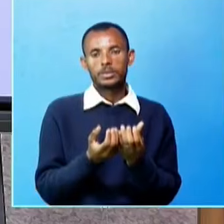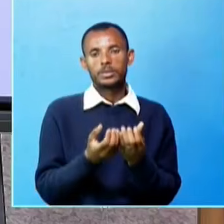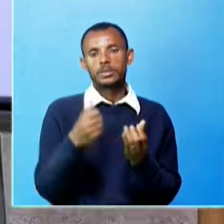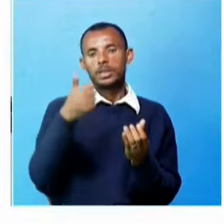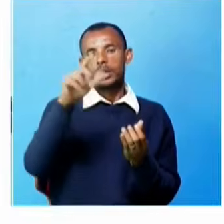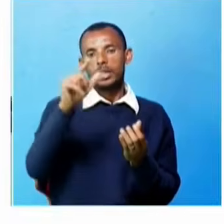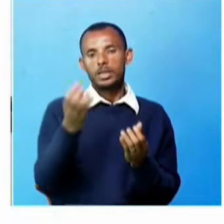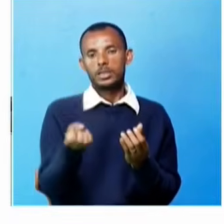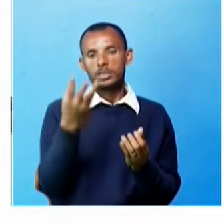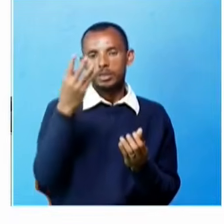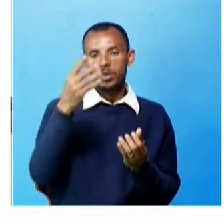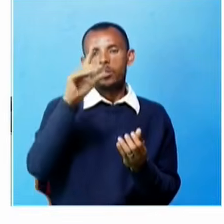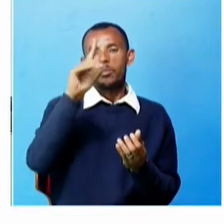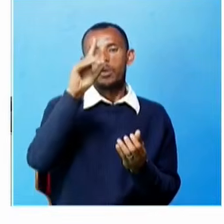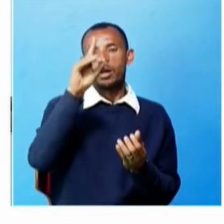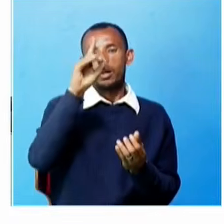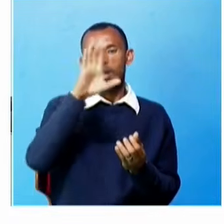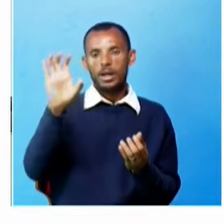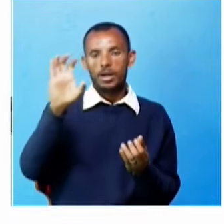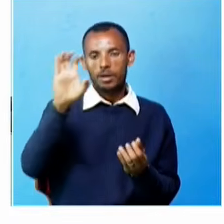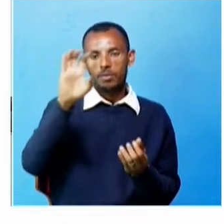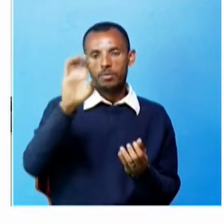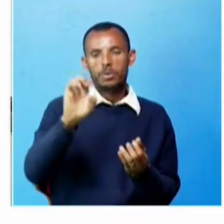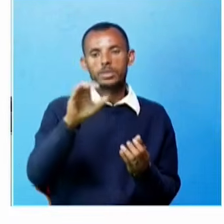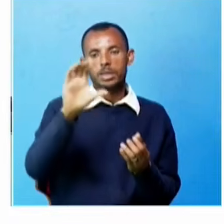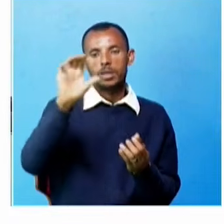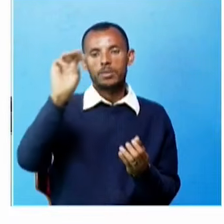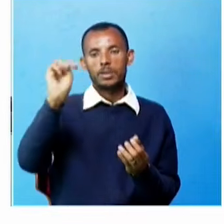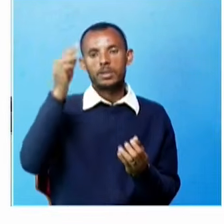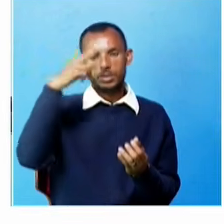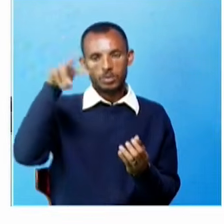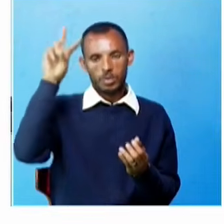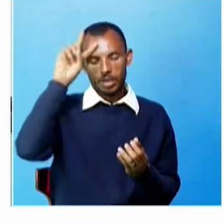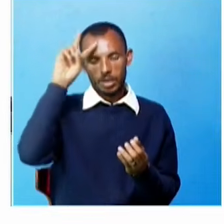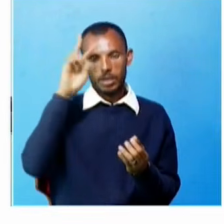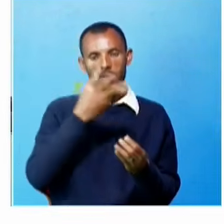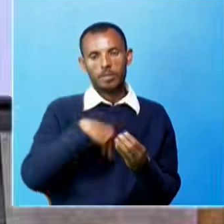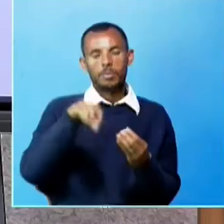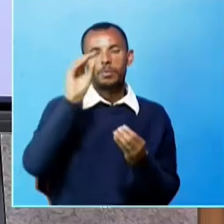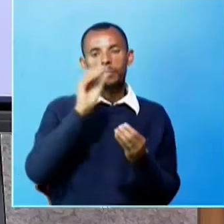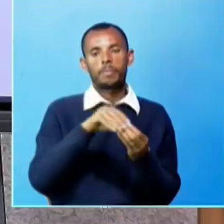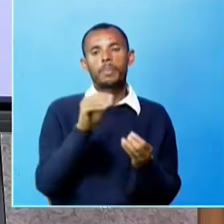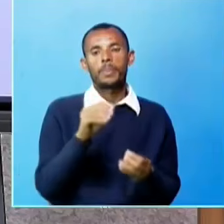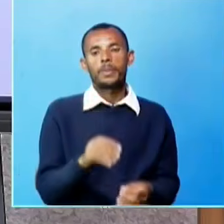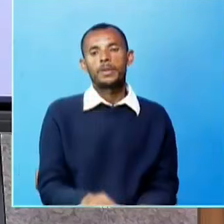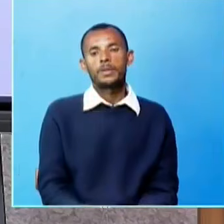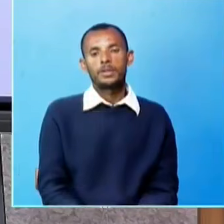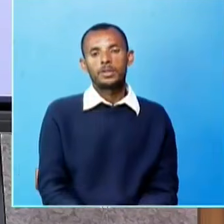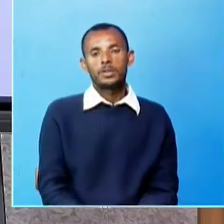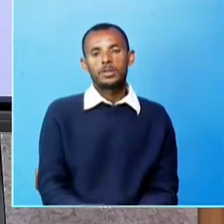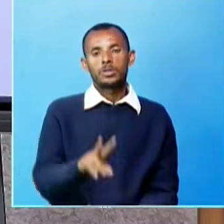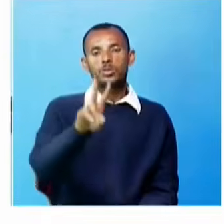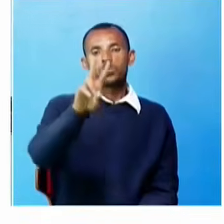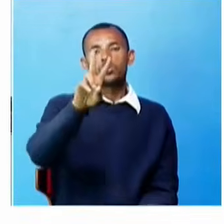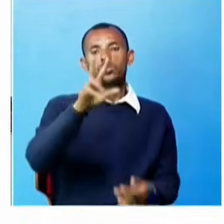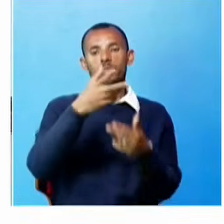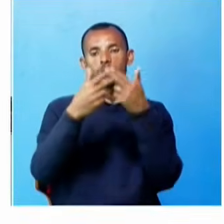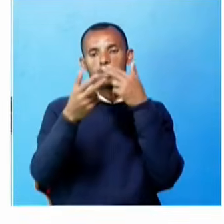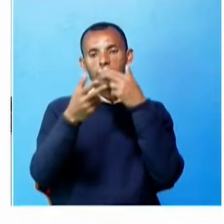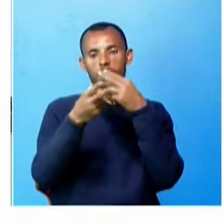area, which is 140 centimeters square, plus 2